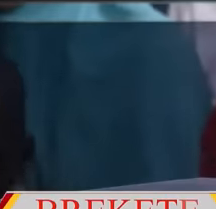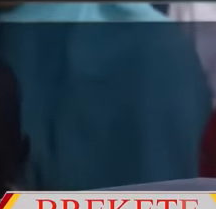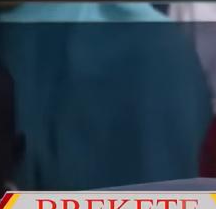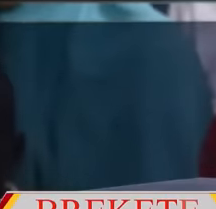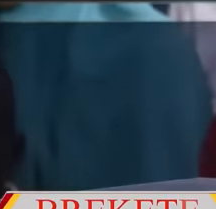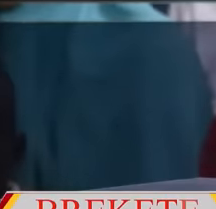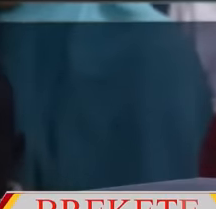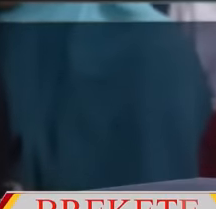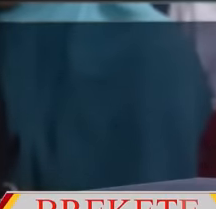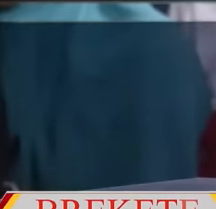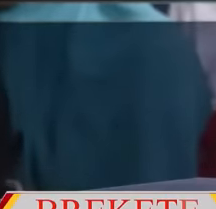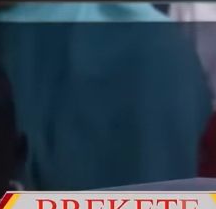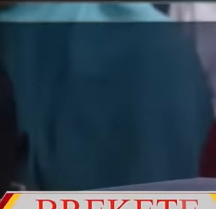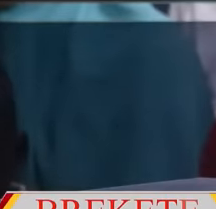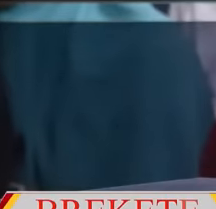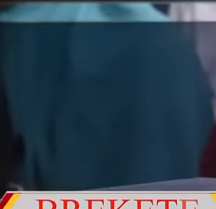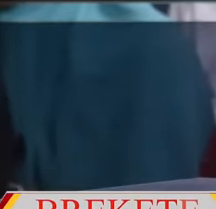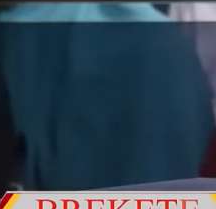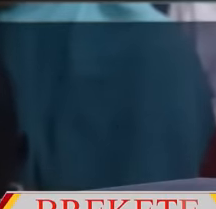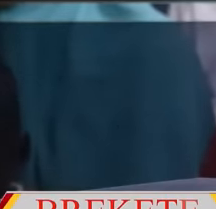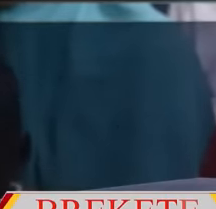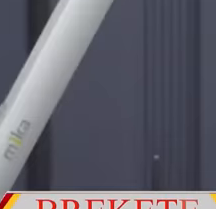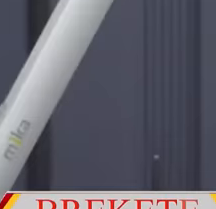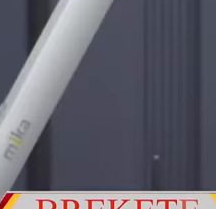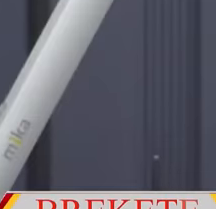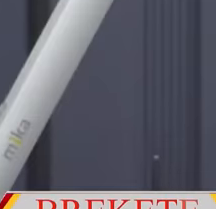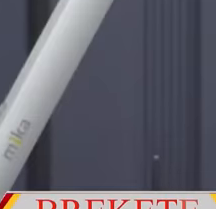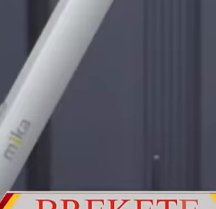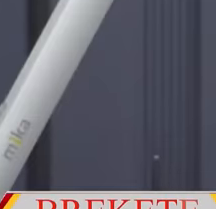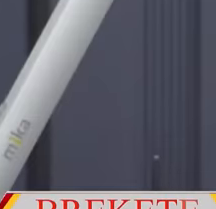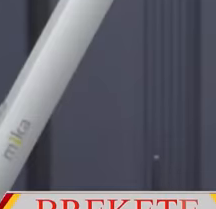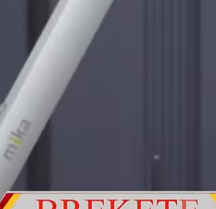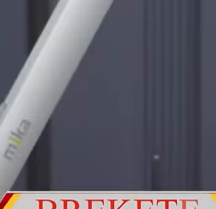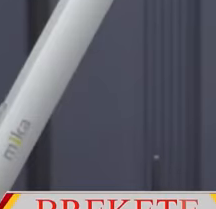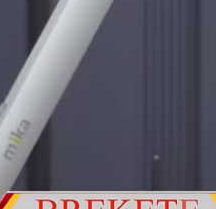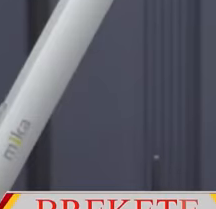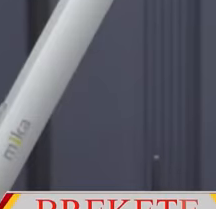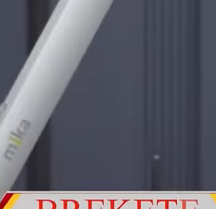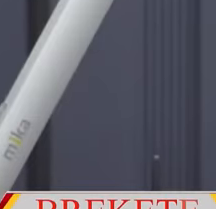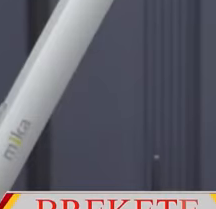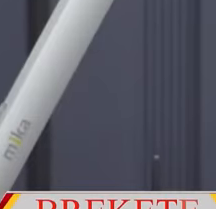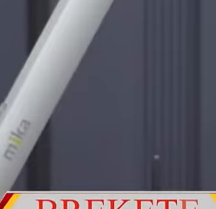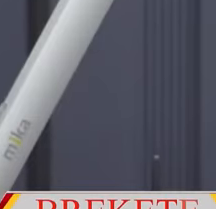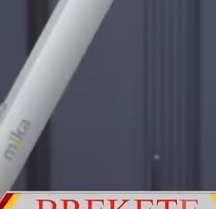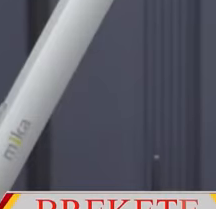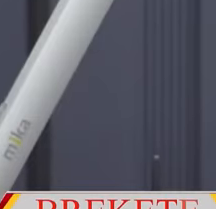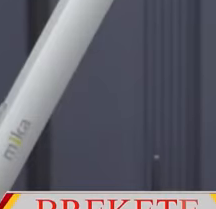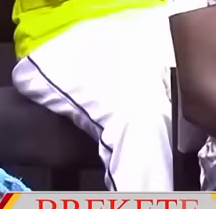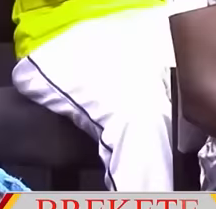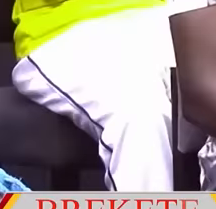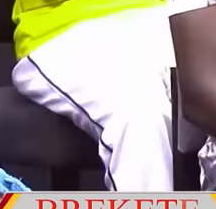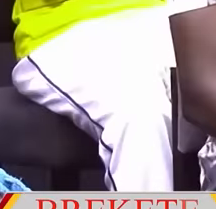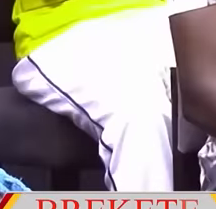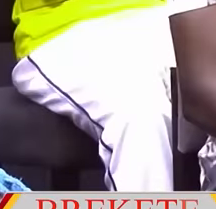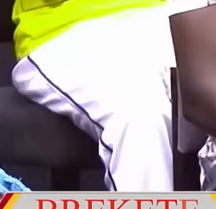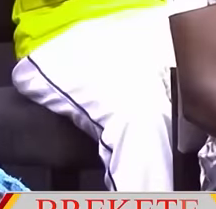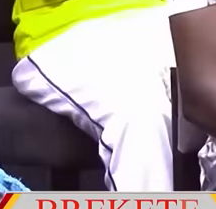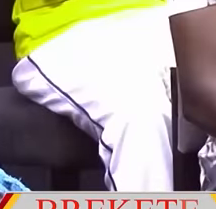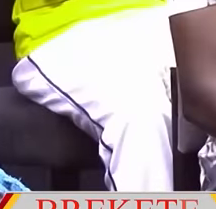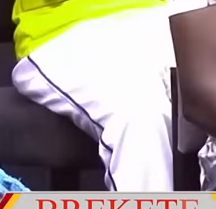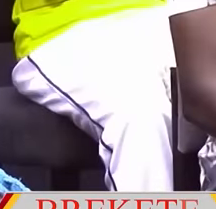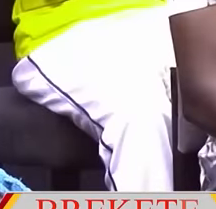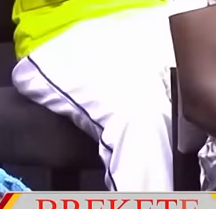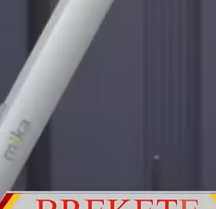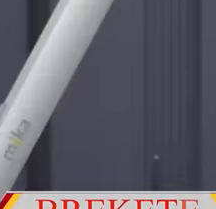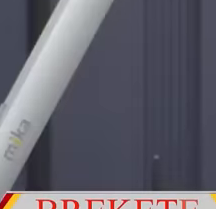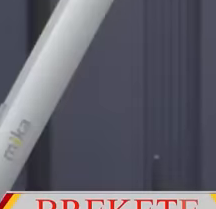You come in peace, we give you peace. You come anyhow, we give you anyhow. Withdraw the word. There are not any type of woman doing that we don't get